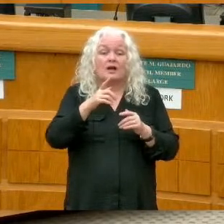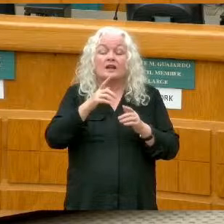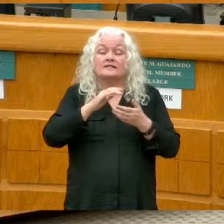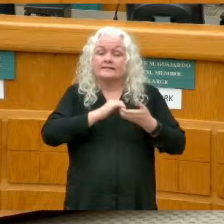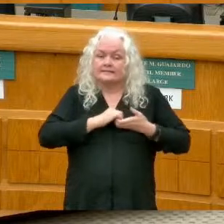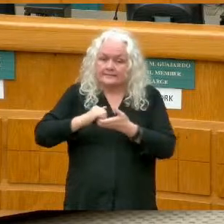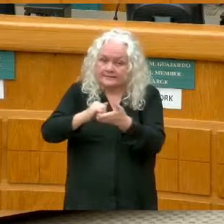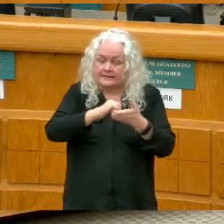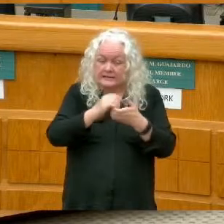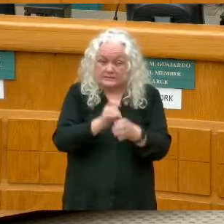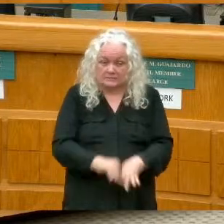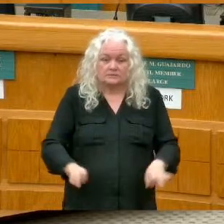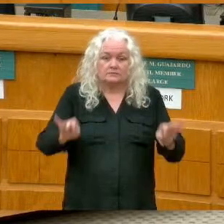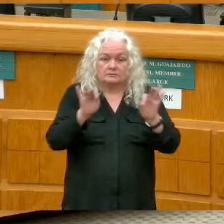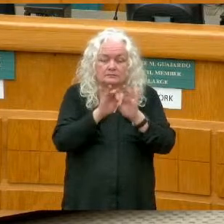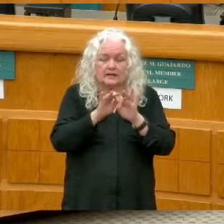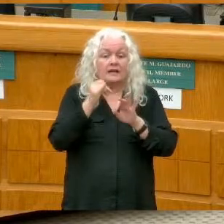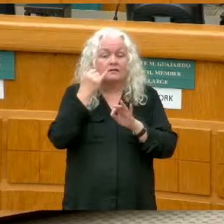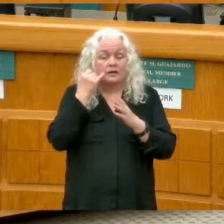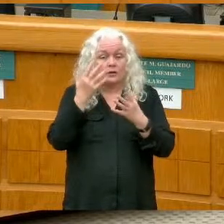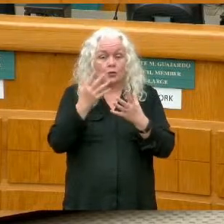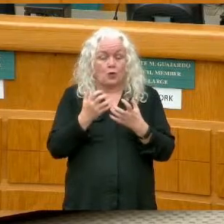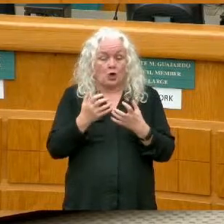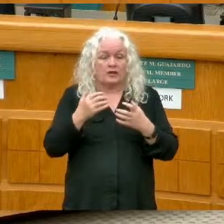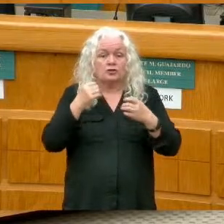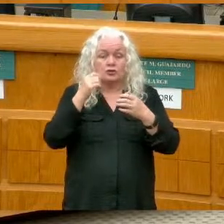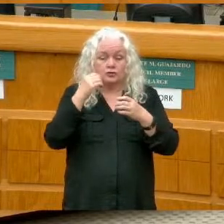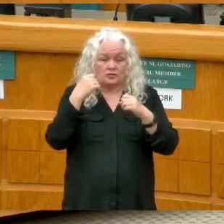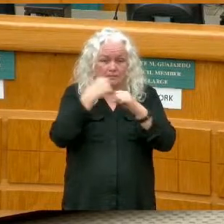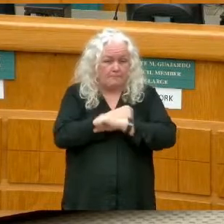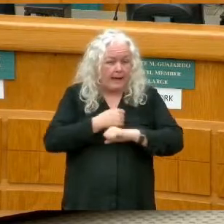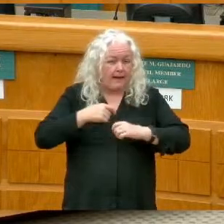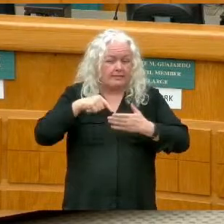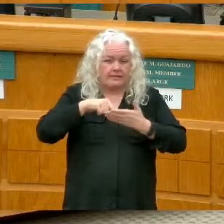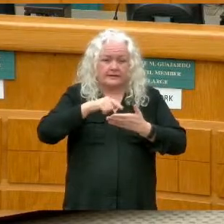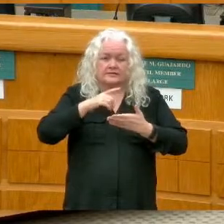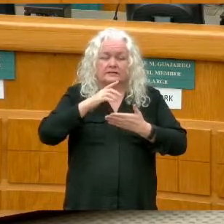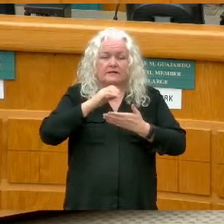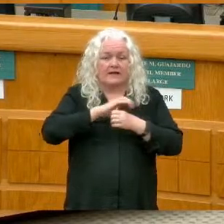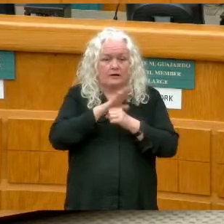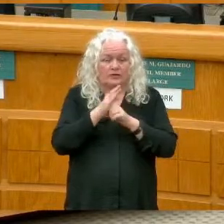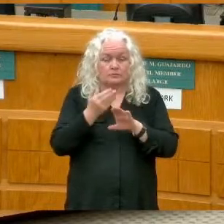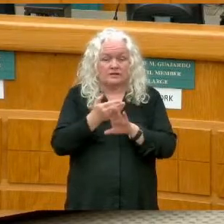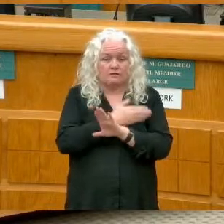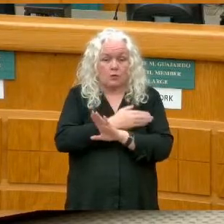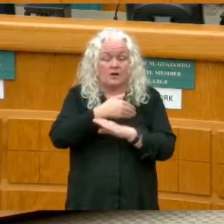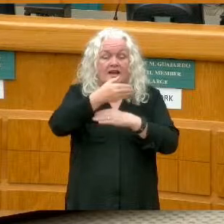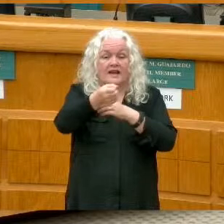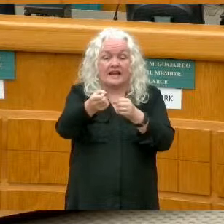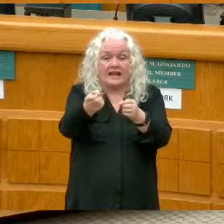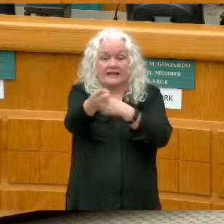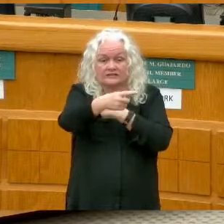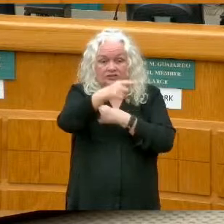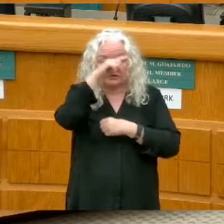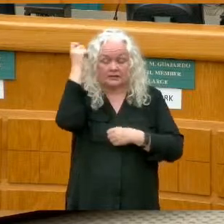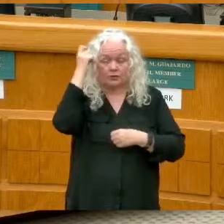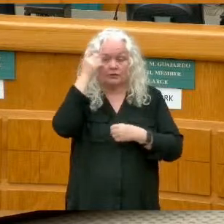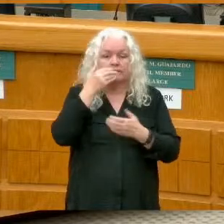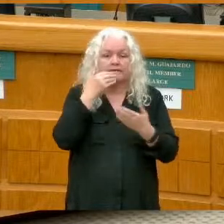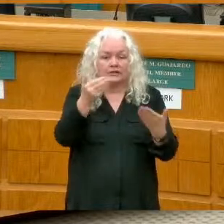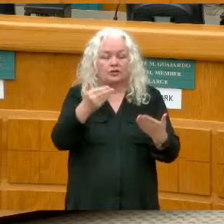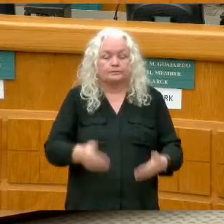is critical if we are going to be successful in combating this virus before next summer. Thank you.